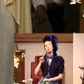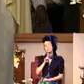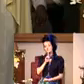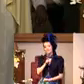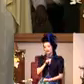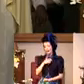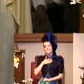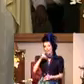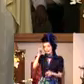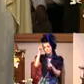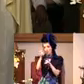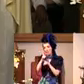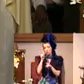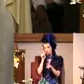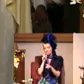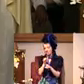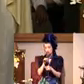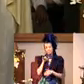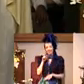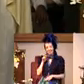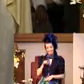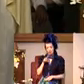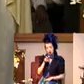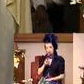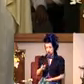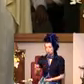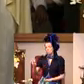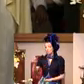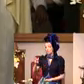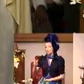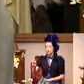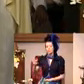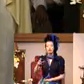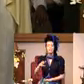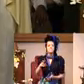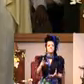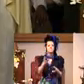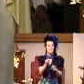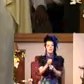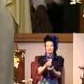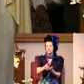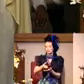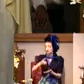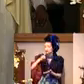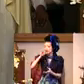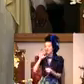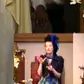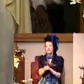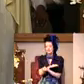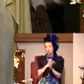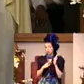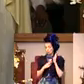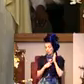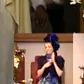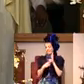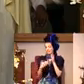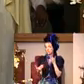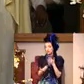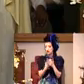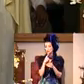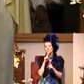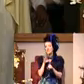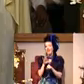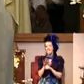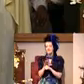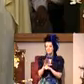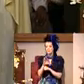my brothers and sisters in this journey. Take and drink fully, for this is the new covenant. Just as a covenant